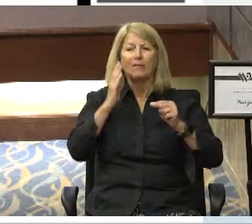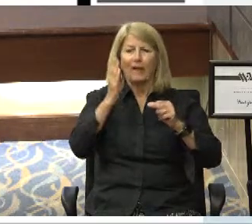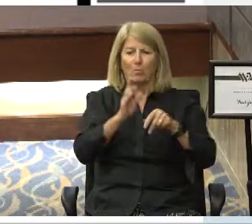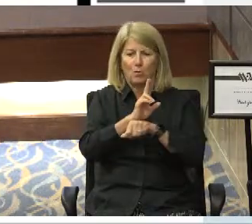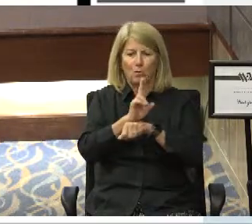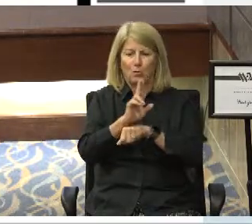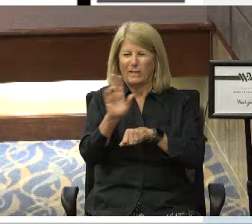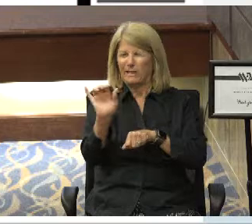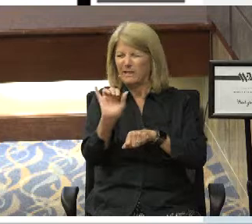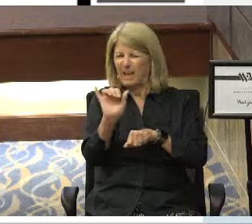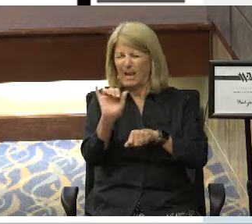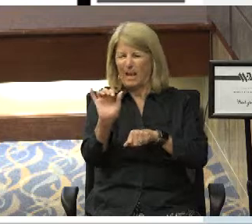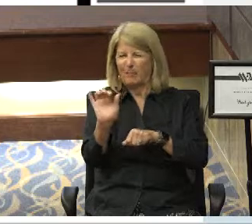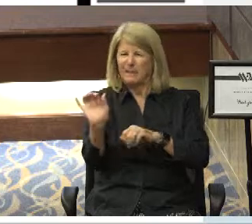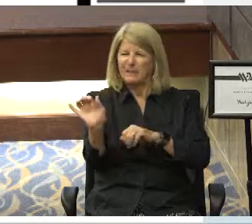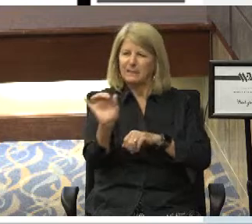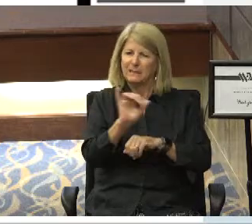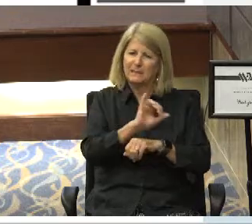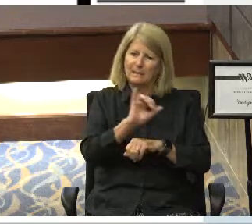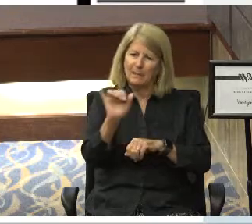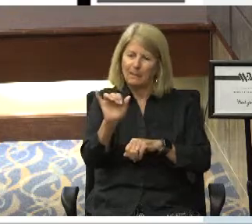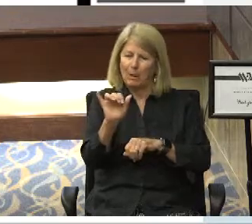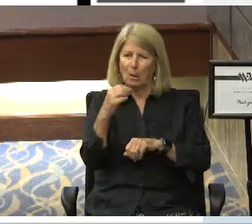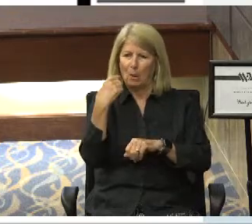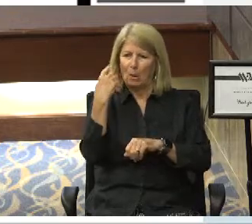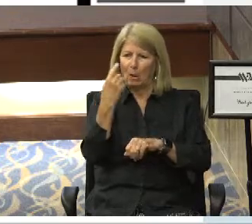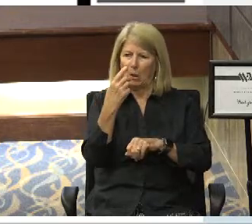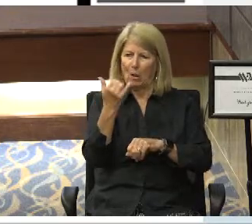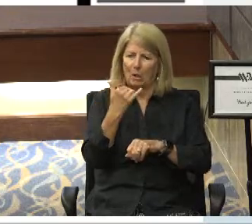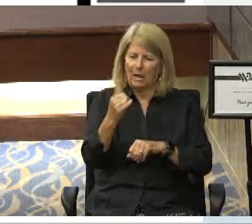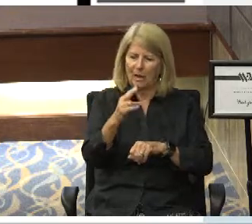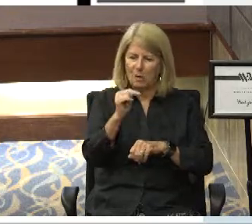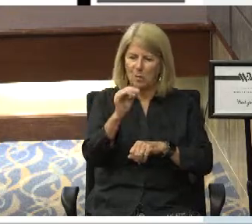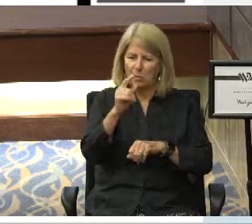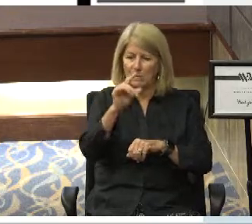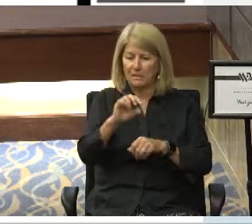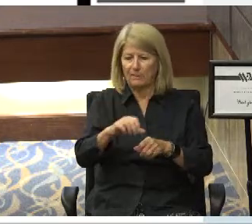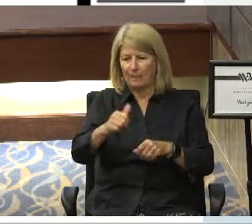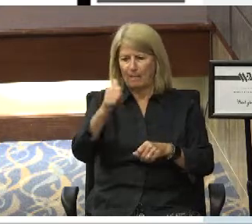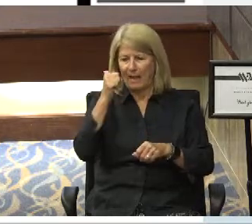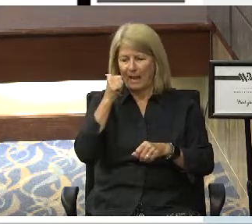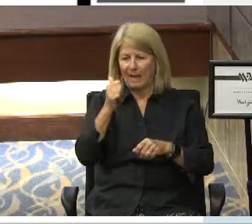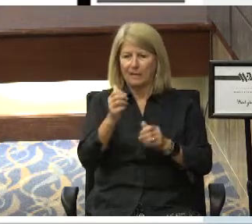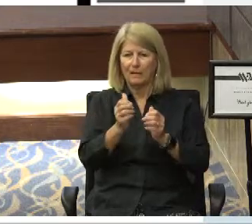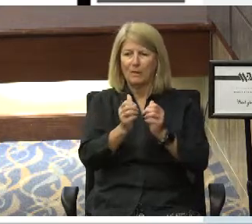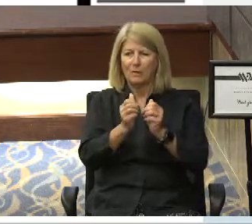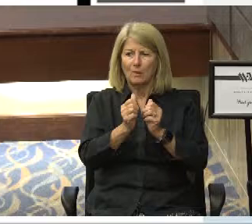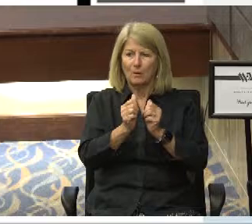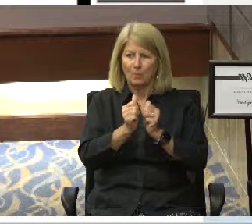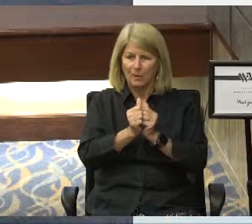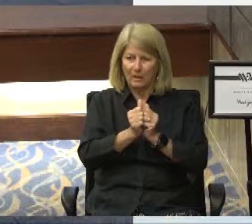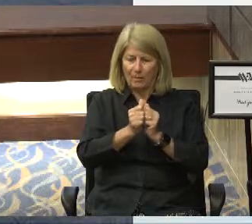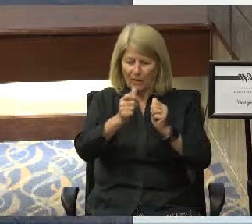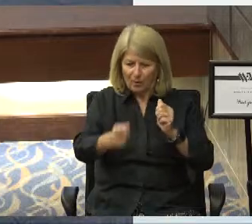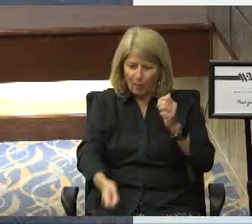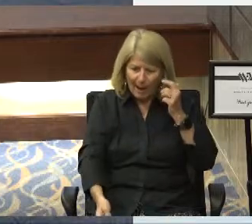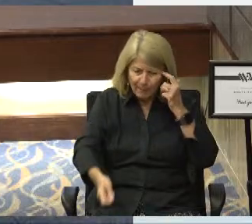that same similar facade for the units in the back with the garage doors open for each unit.